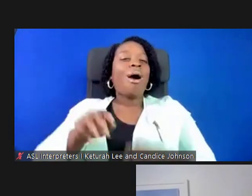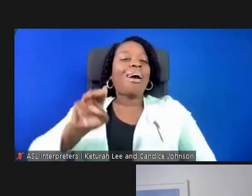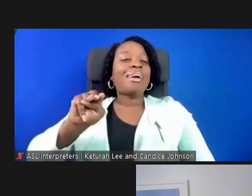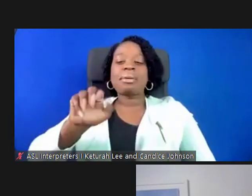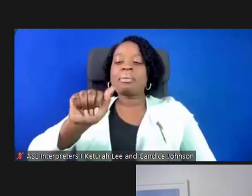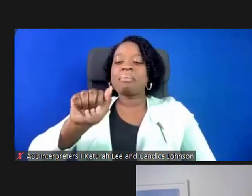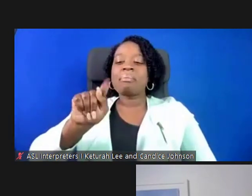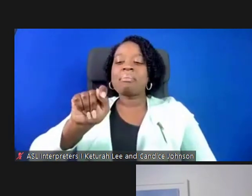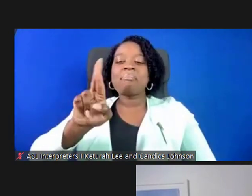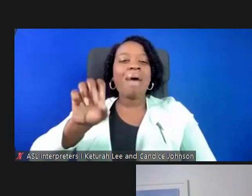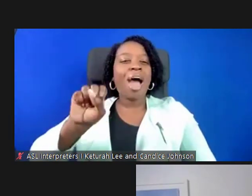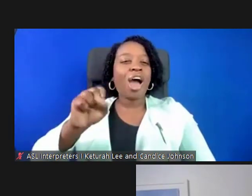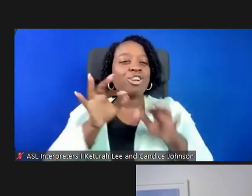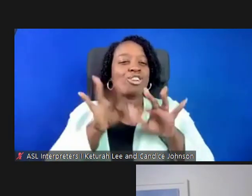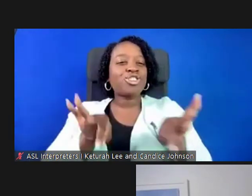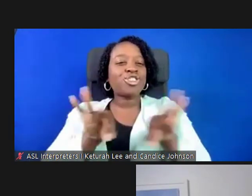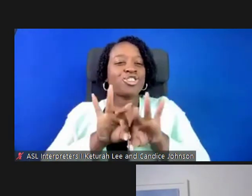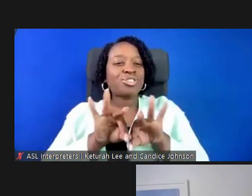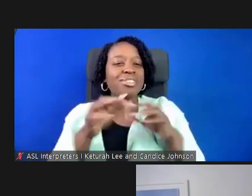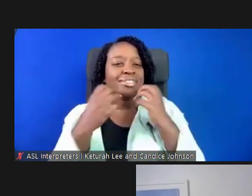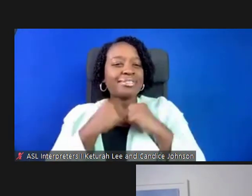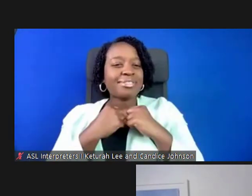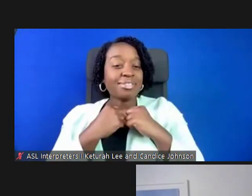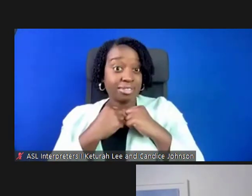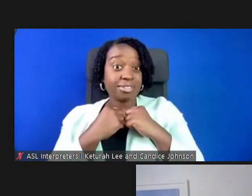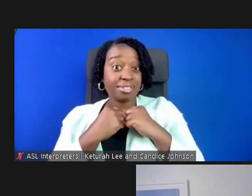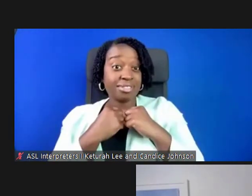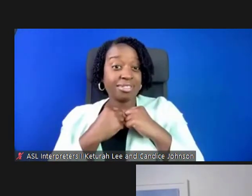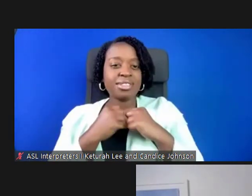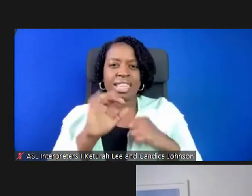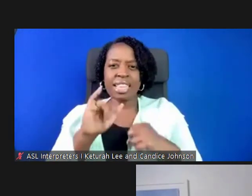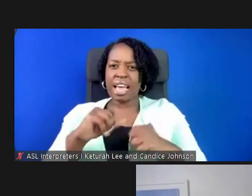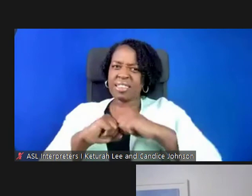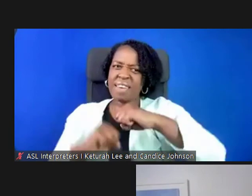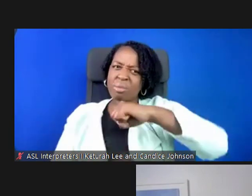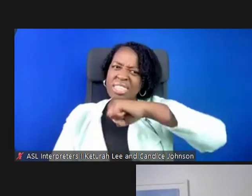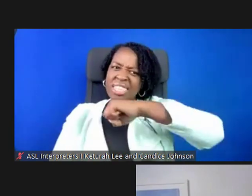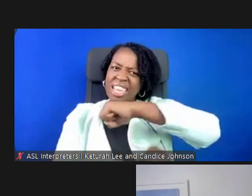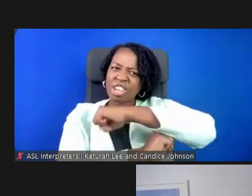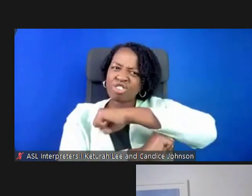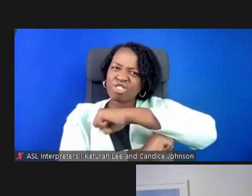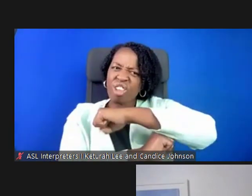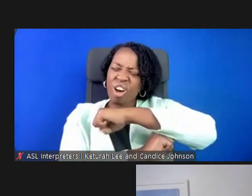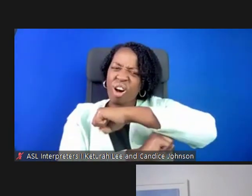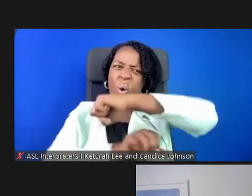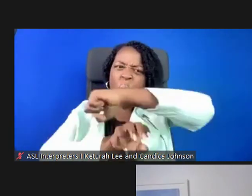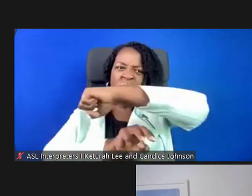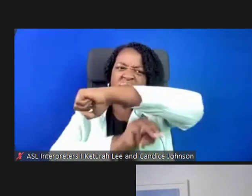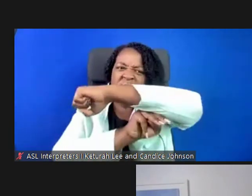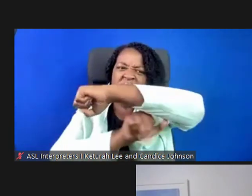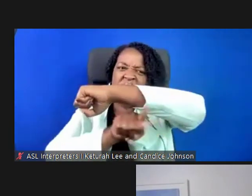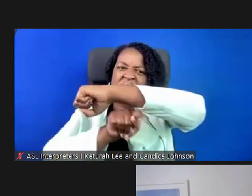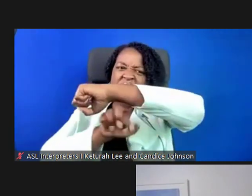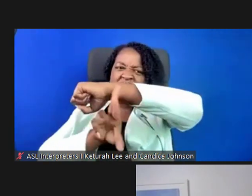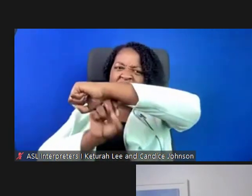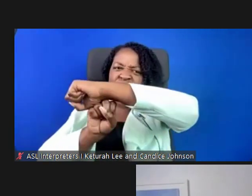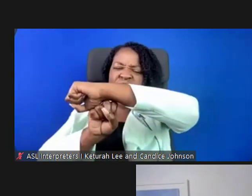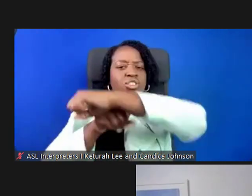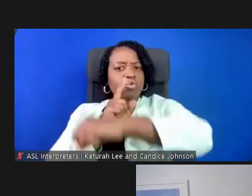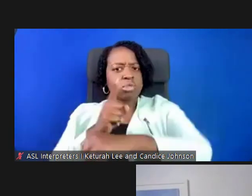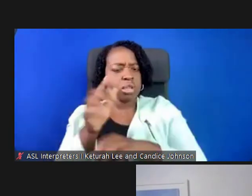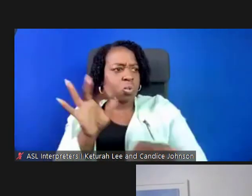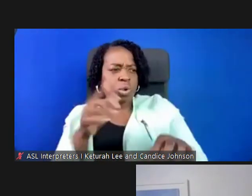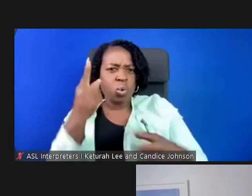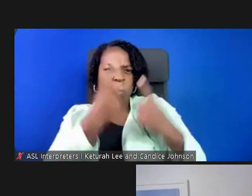extent that that becomes sort of a foundational way that clinicians think about